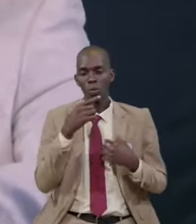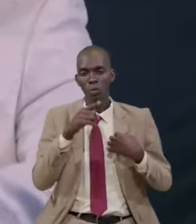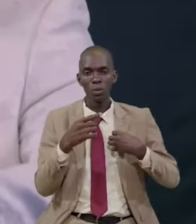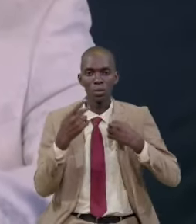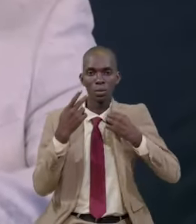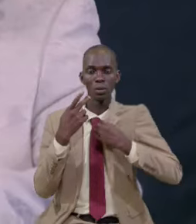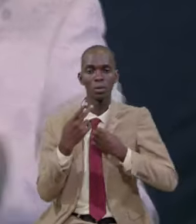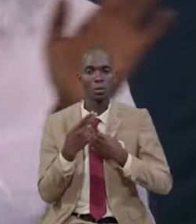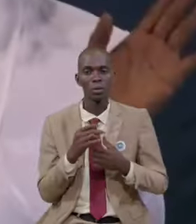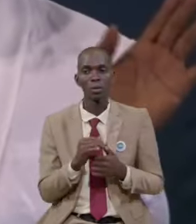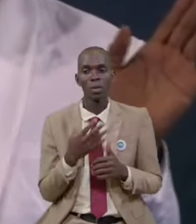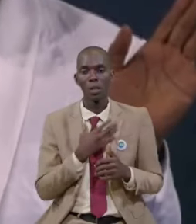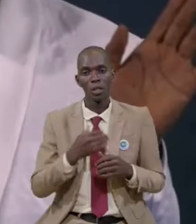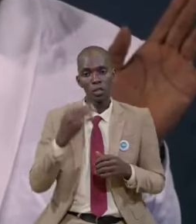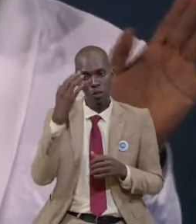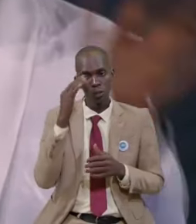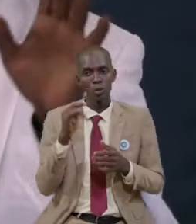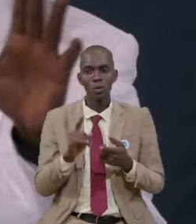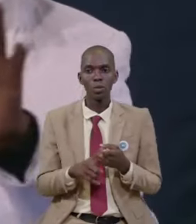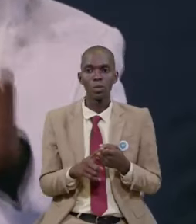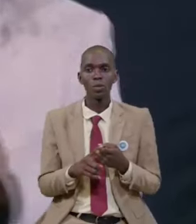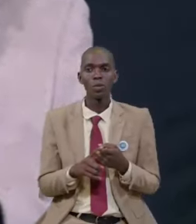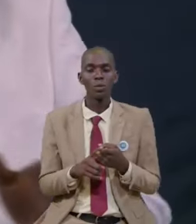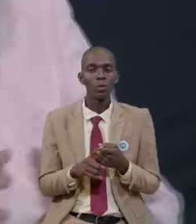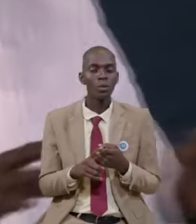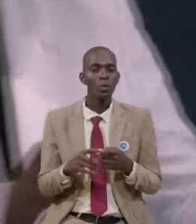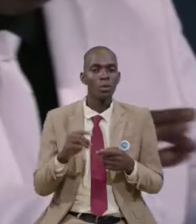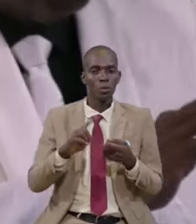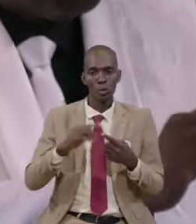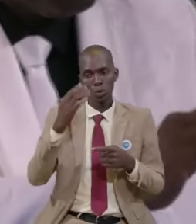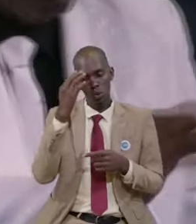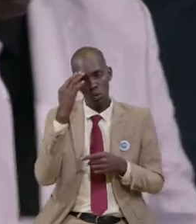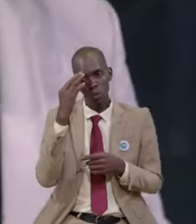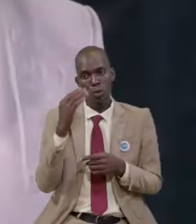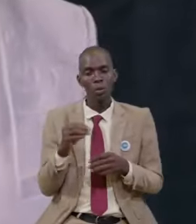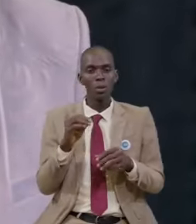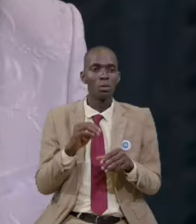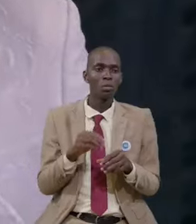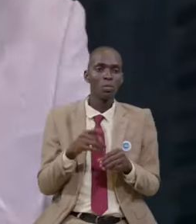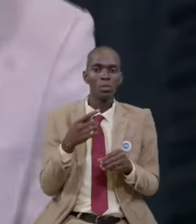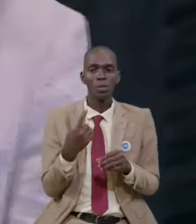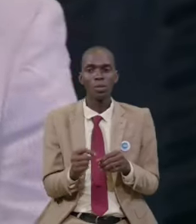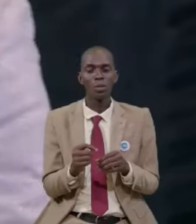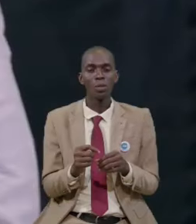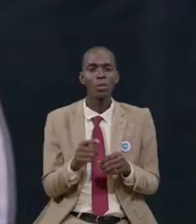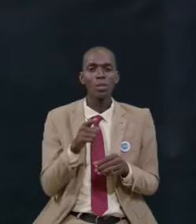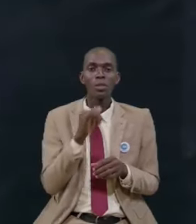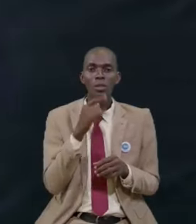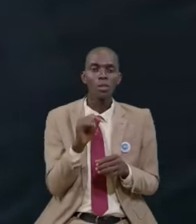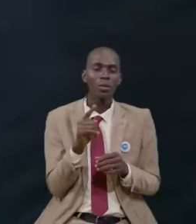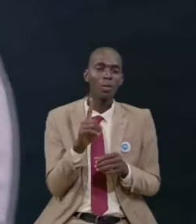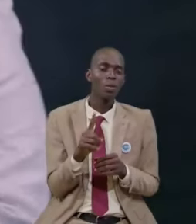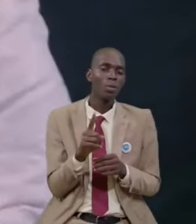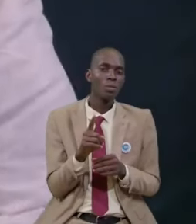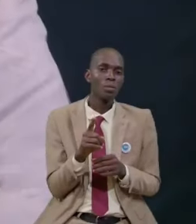him, you know him. He's the one that had always been put at the gate. At the gate,